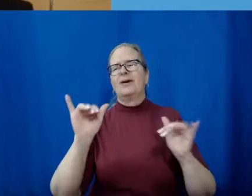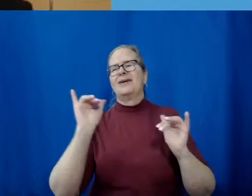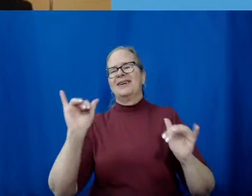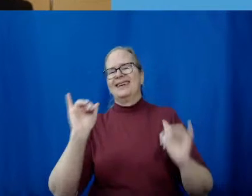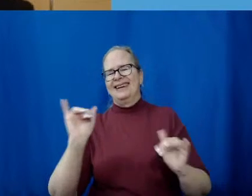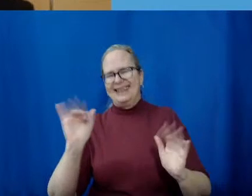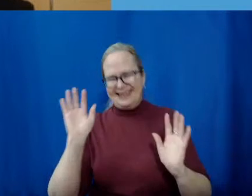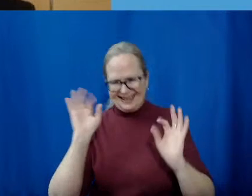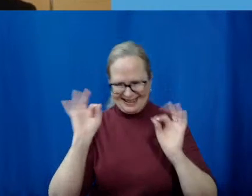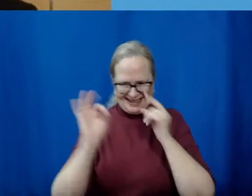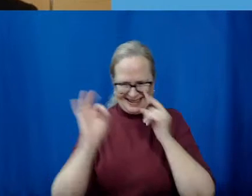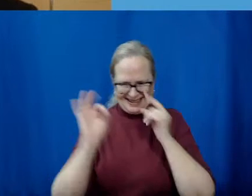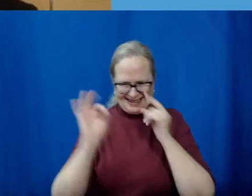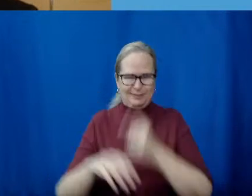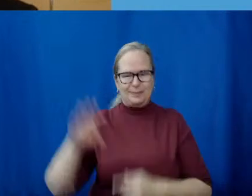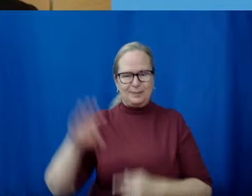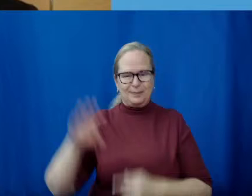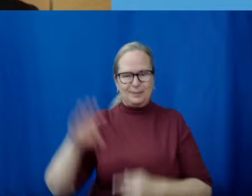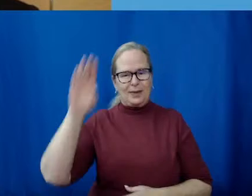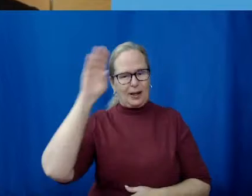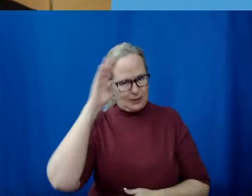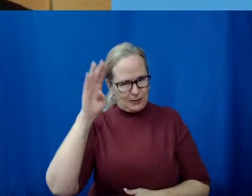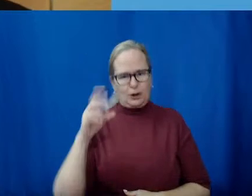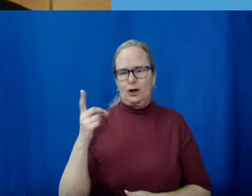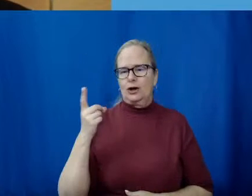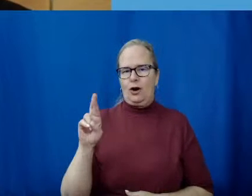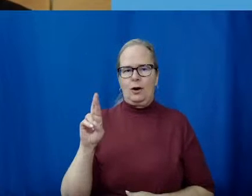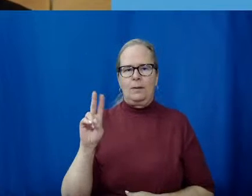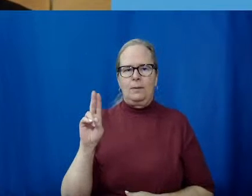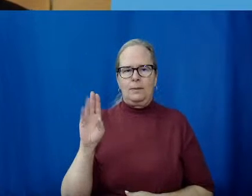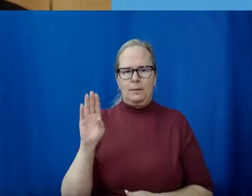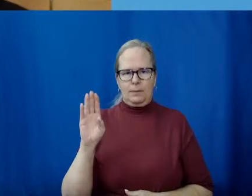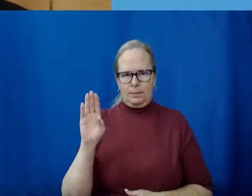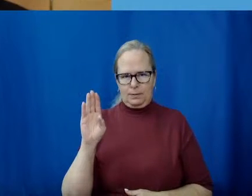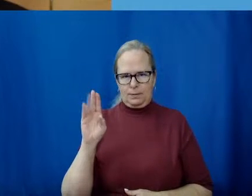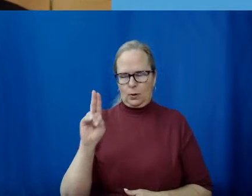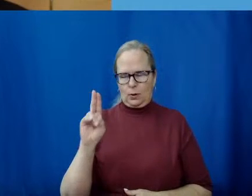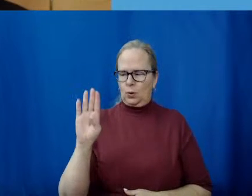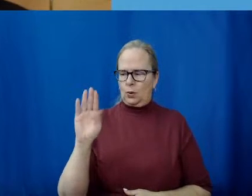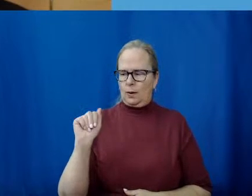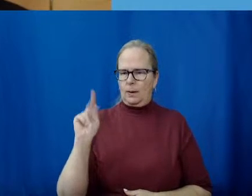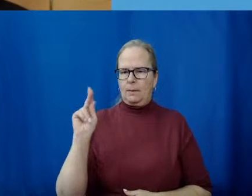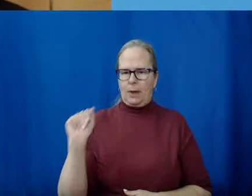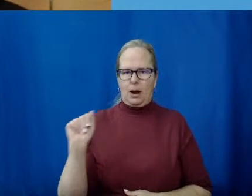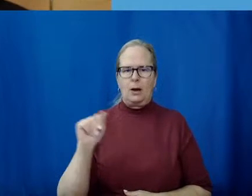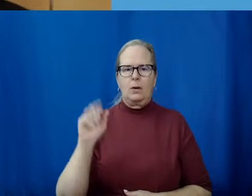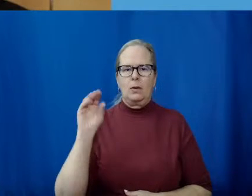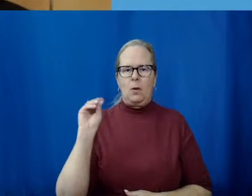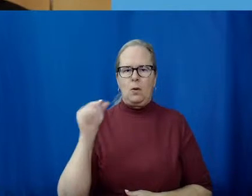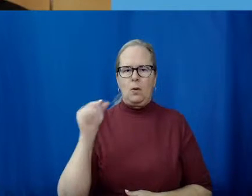am Ubaka Ugbogu, and I'm an associate professor in the Faculty of Law at the University of Alberta.